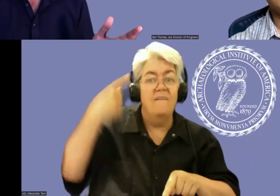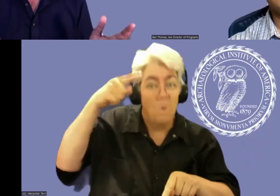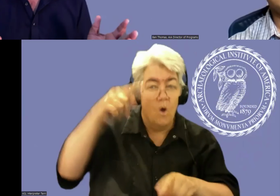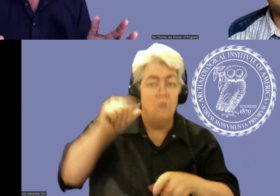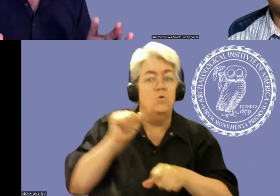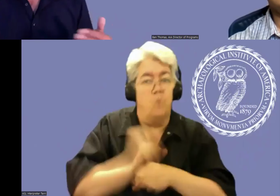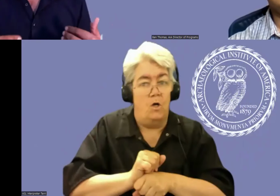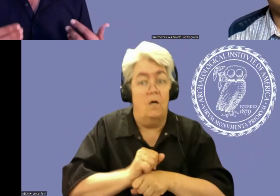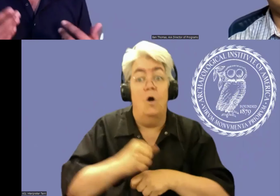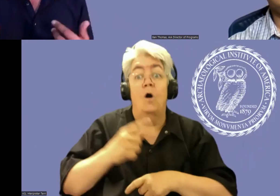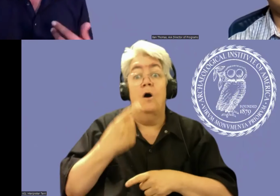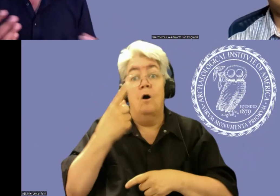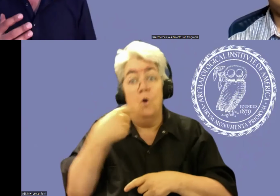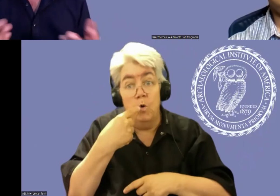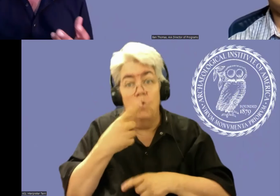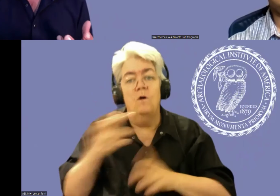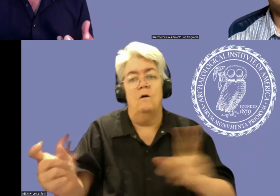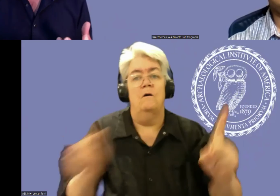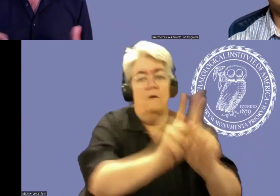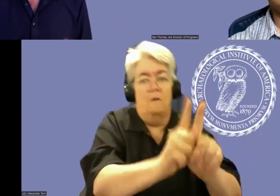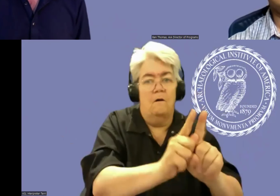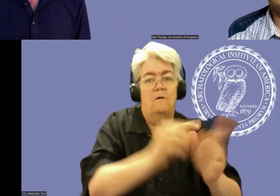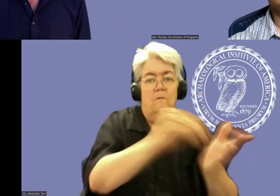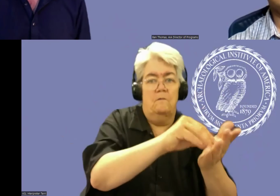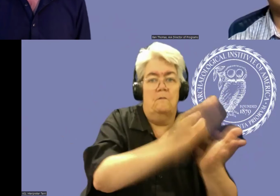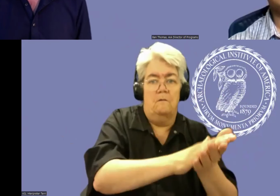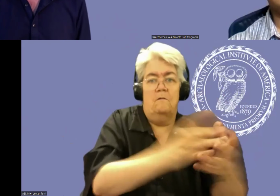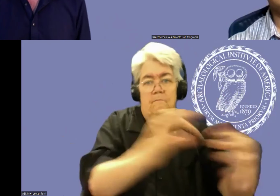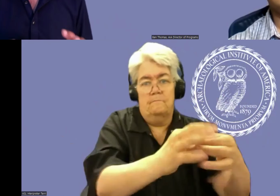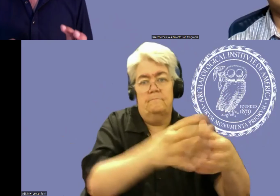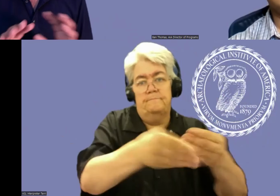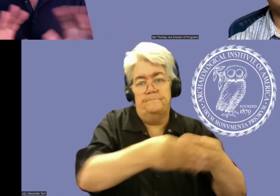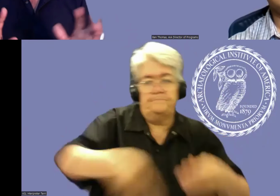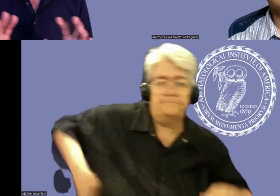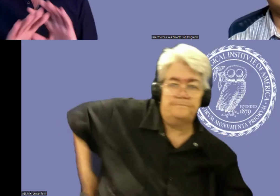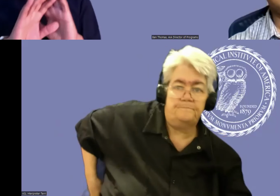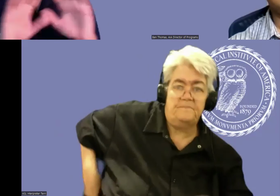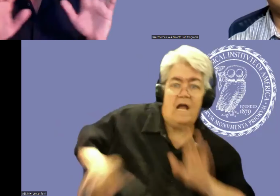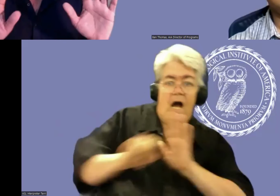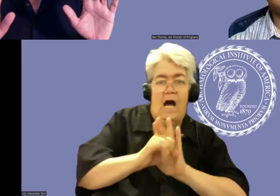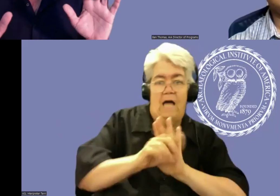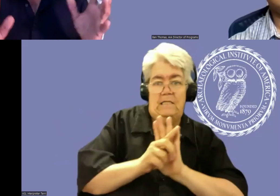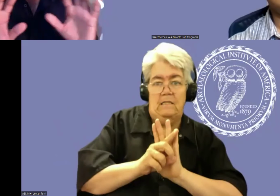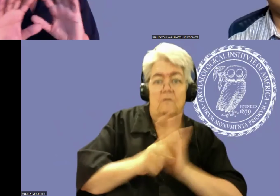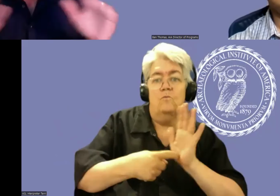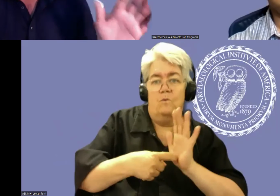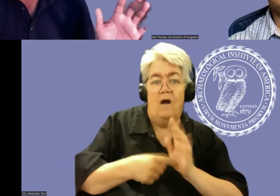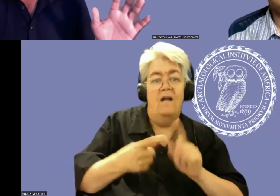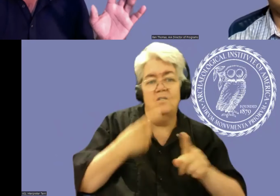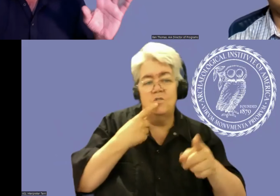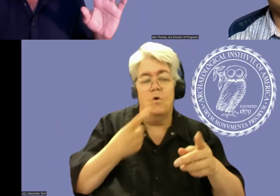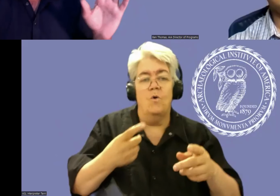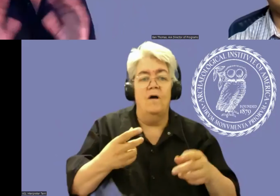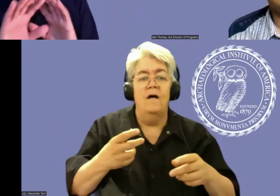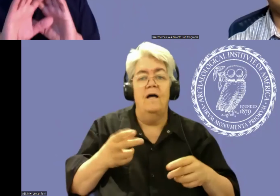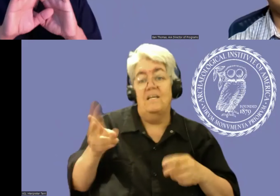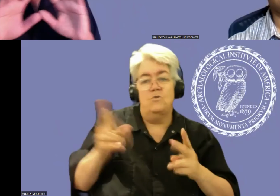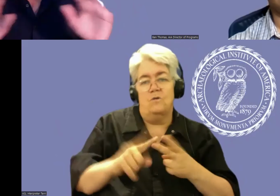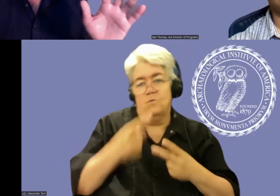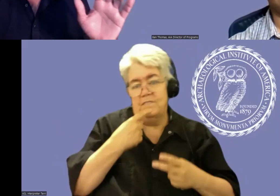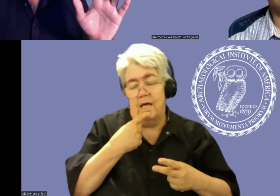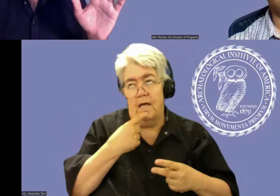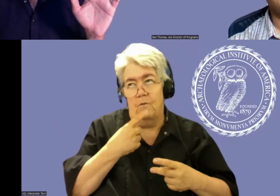completely, um, ad hoc, shall we say, in some, in some cases, not, sorry, that's, that's not, I don't, historians will be mad at me if I